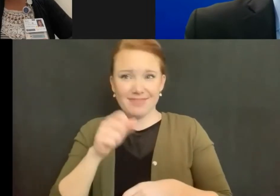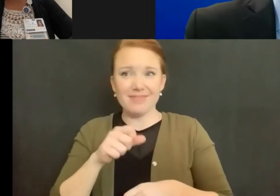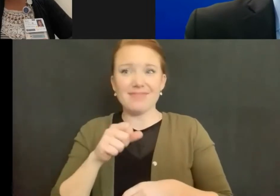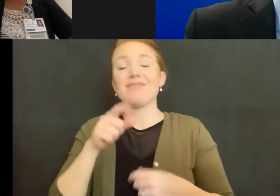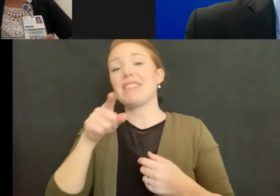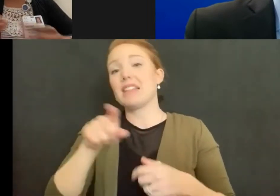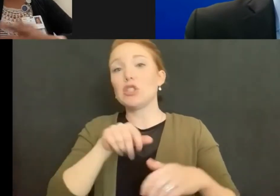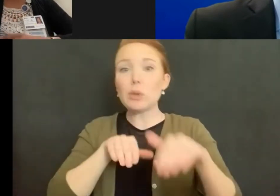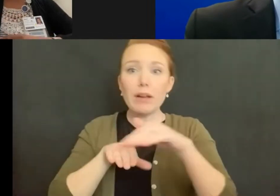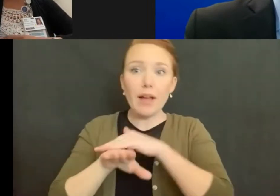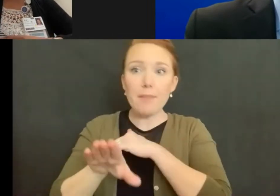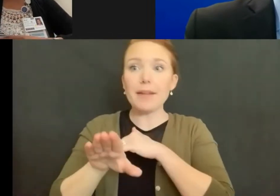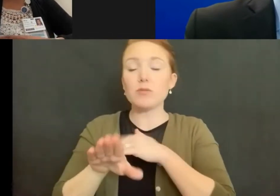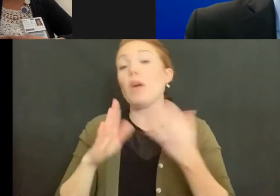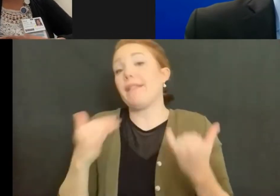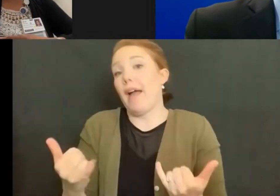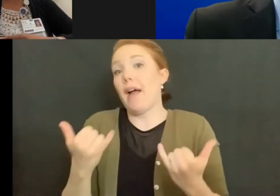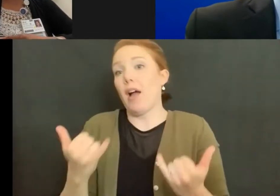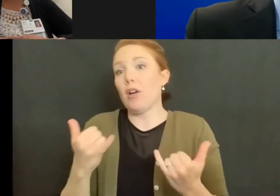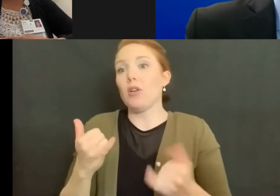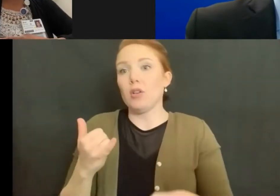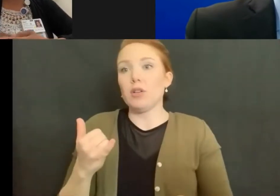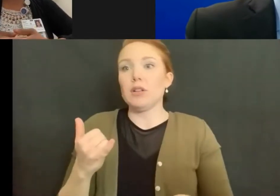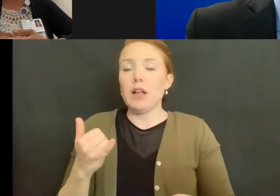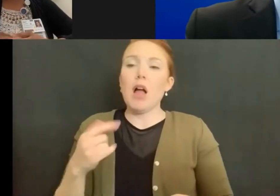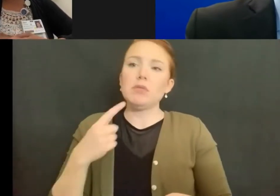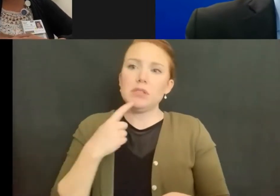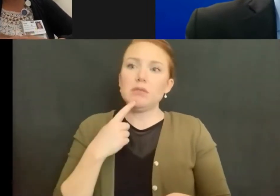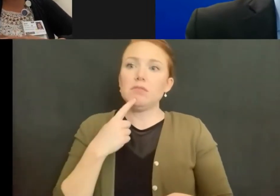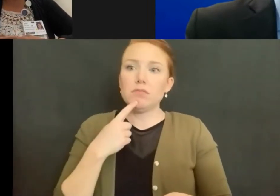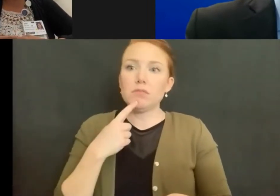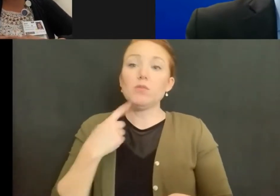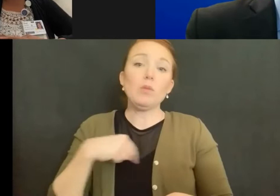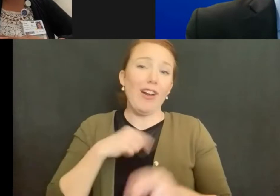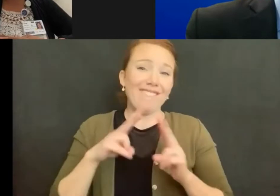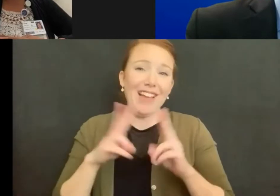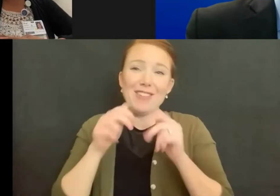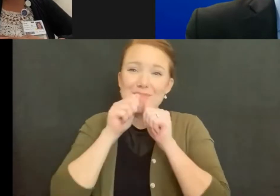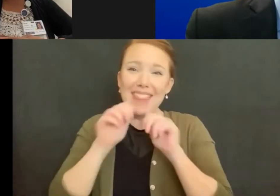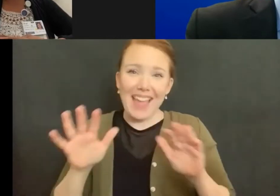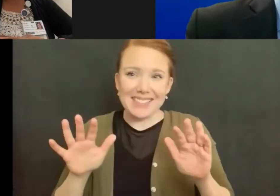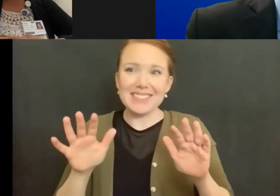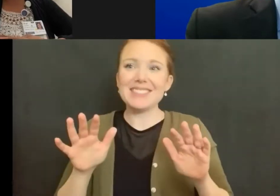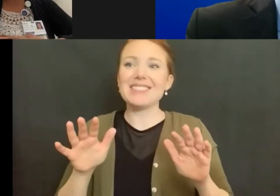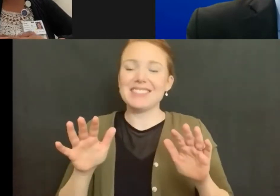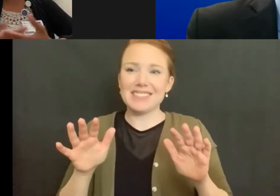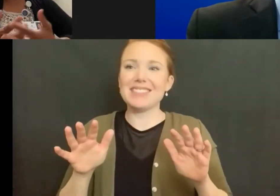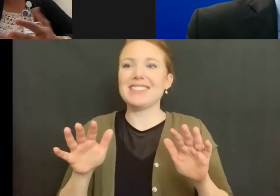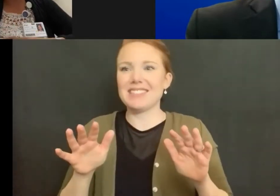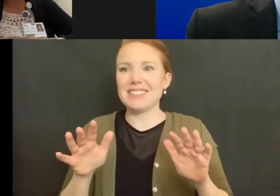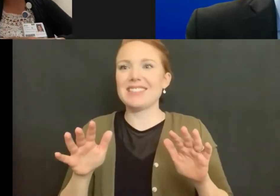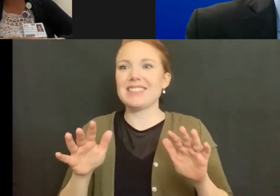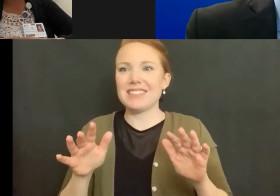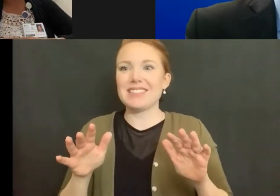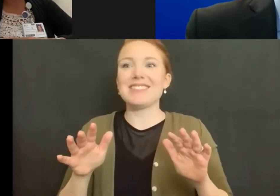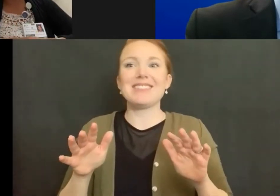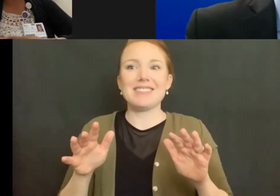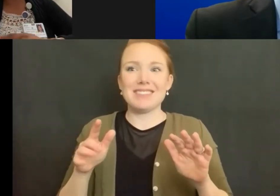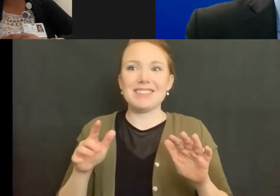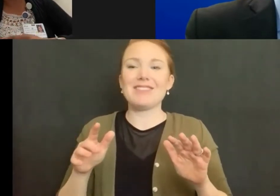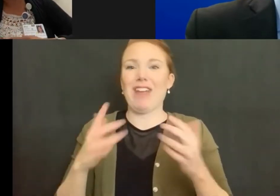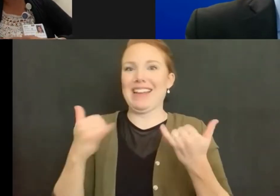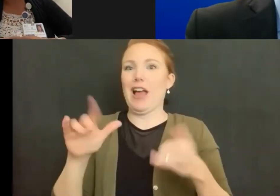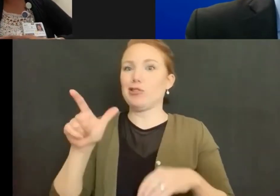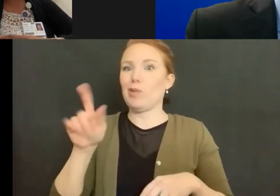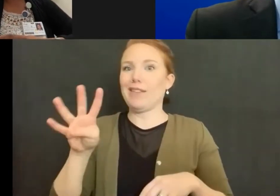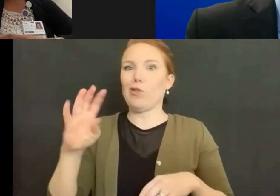lab, nowadays I would say we are very blessed that we are into the 21st century. We have all